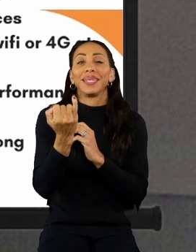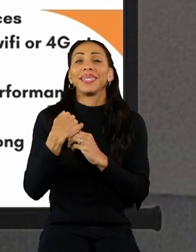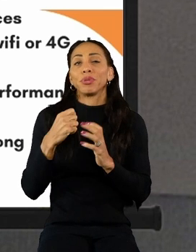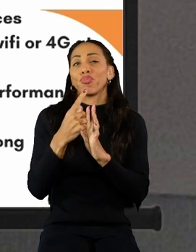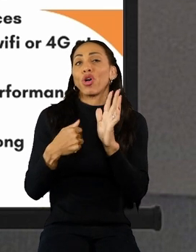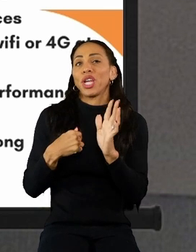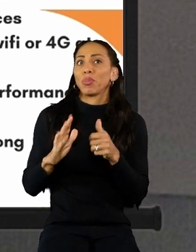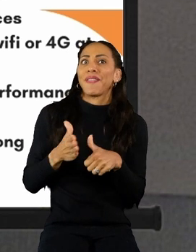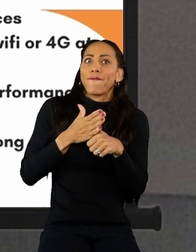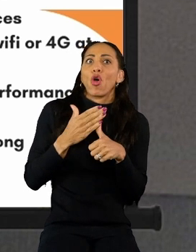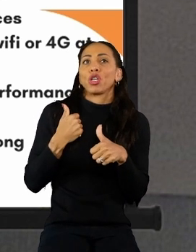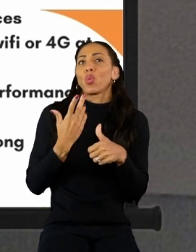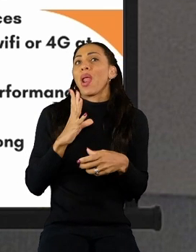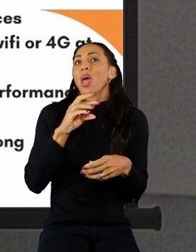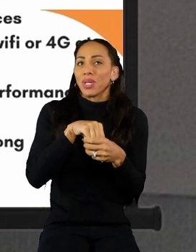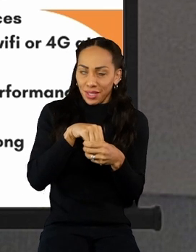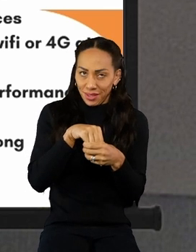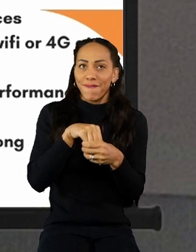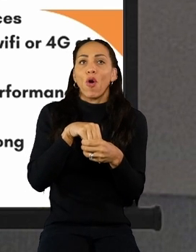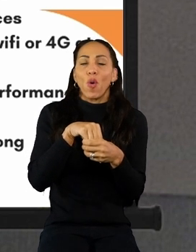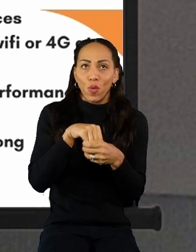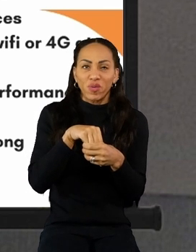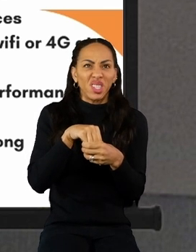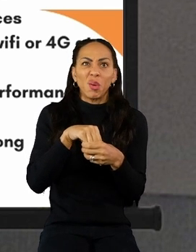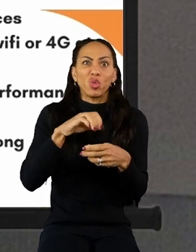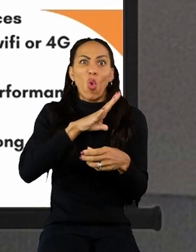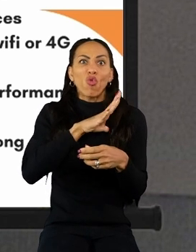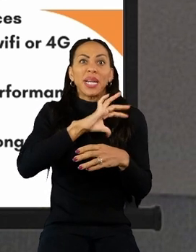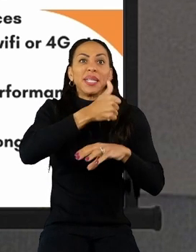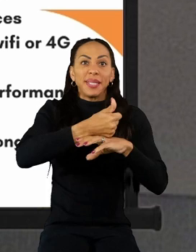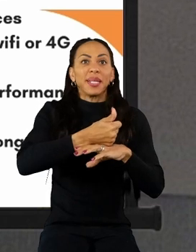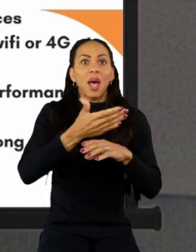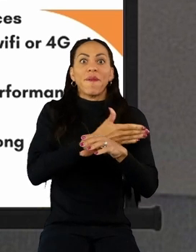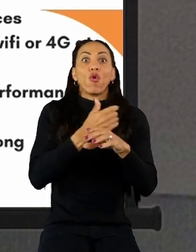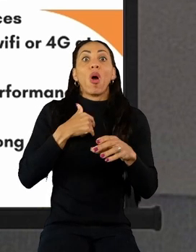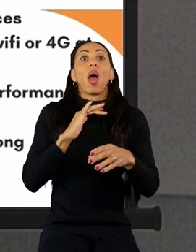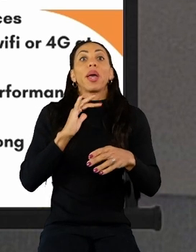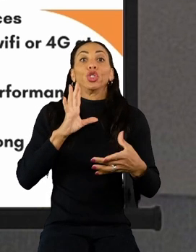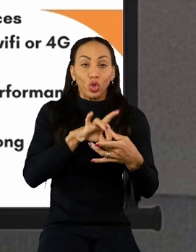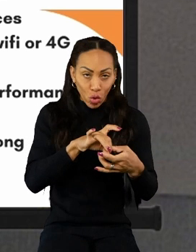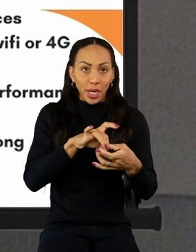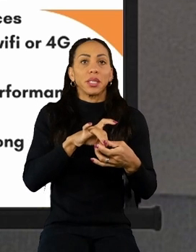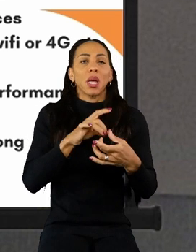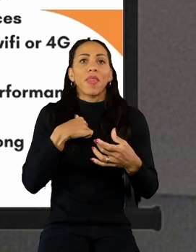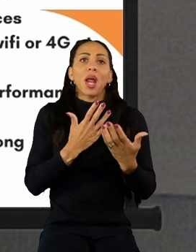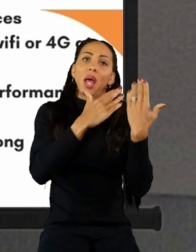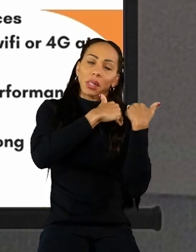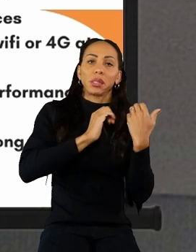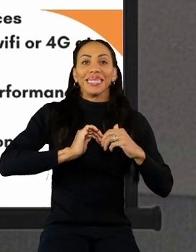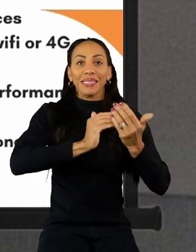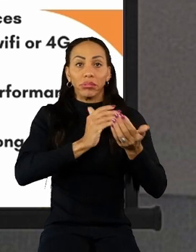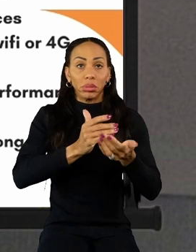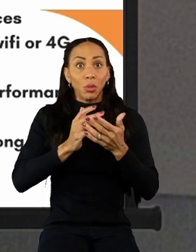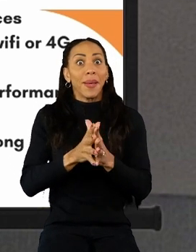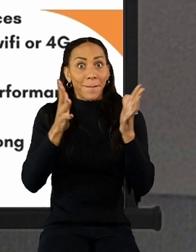was a project, one of the first things I did when I joined BOP, and it was already established, and I became involved